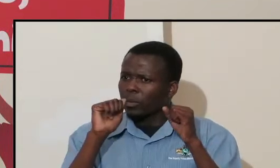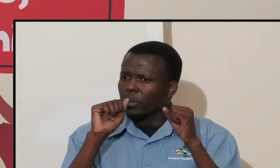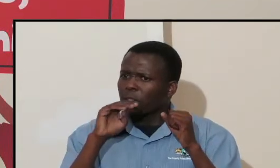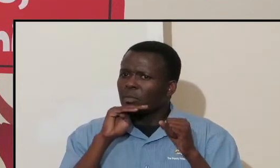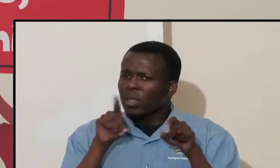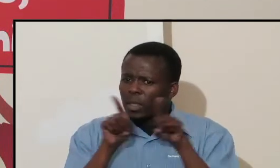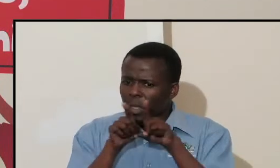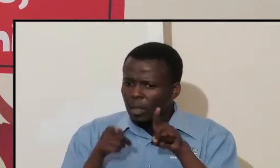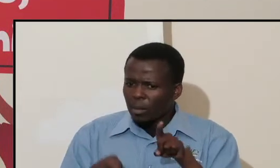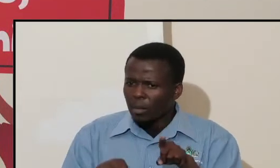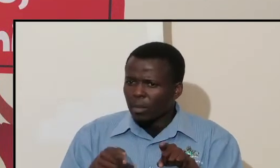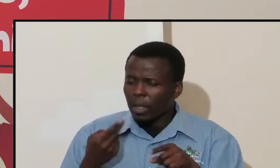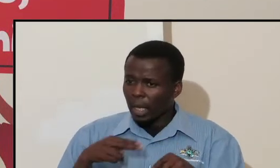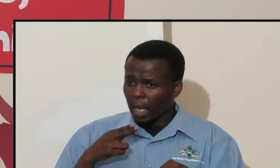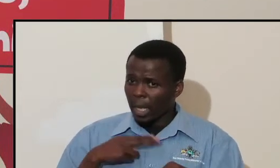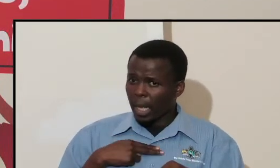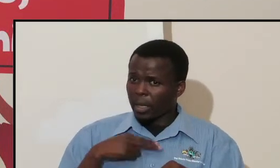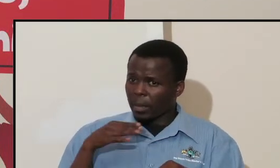down at this point.